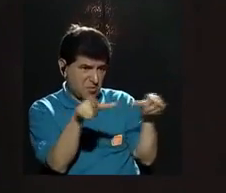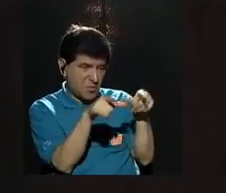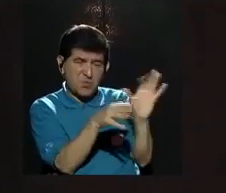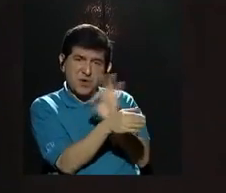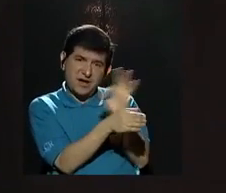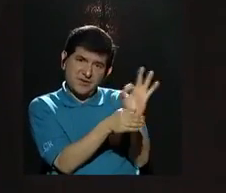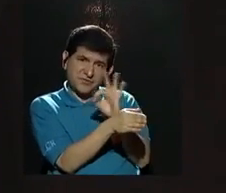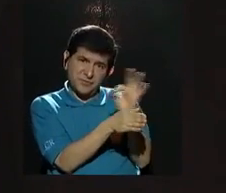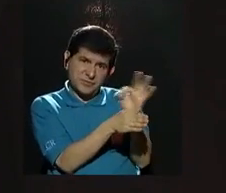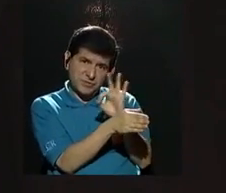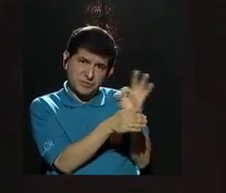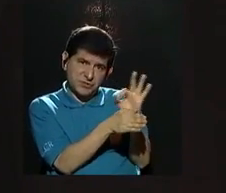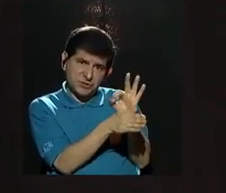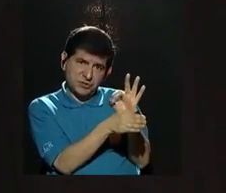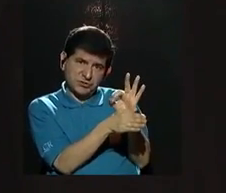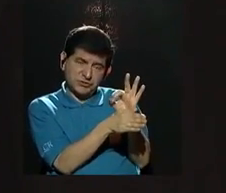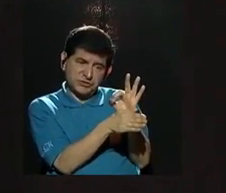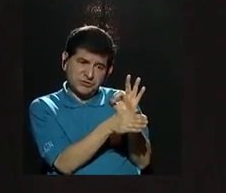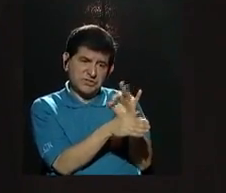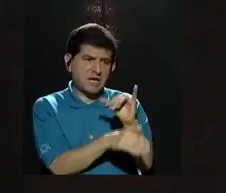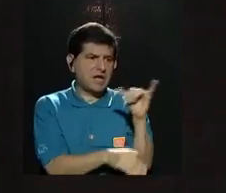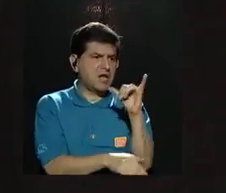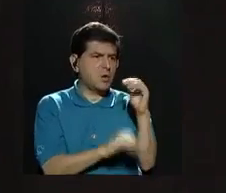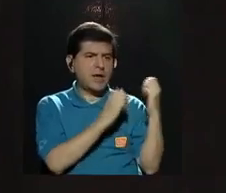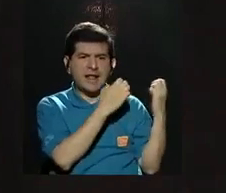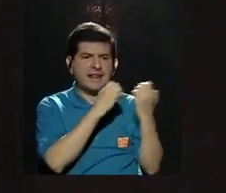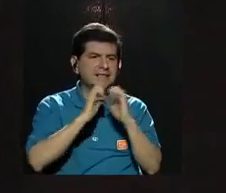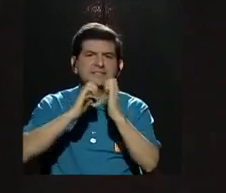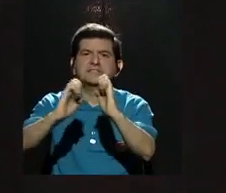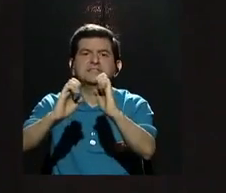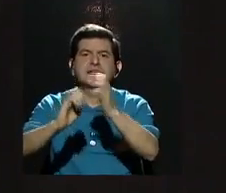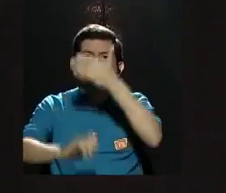as a strategy for forgetting,